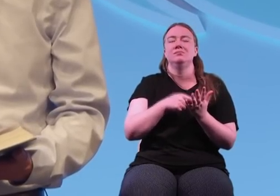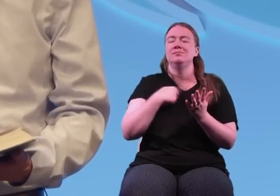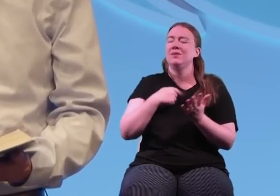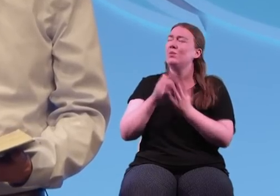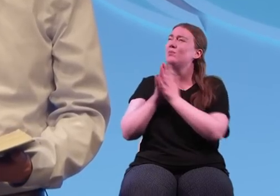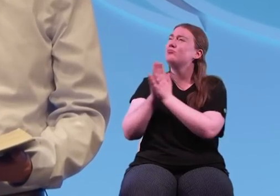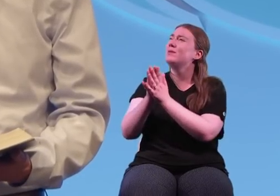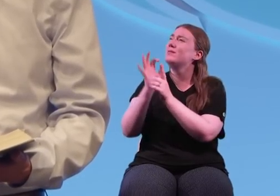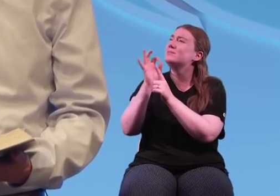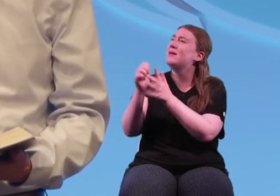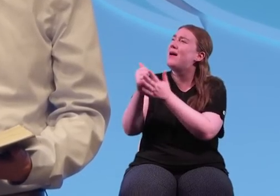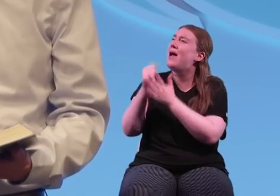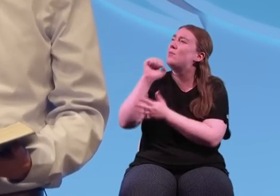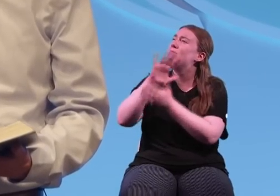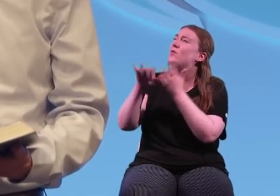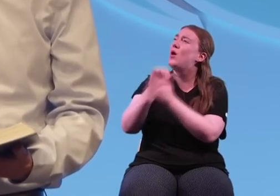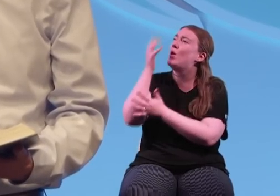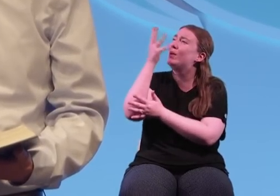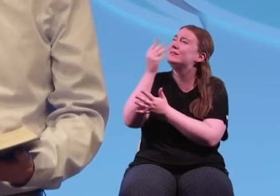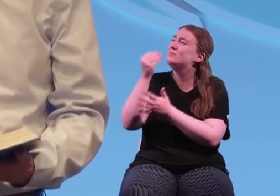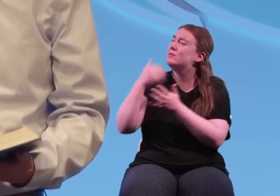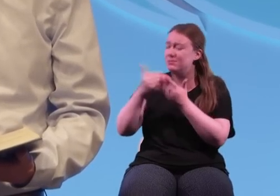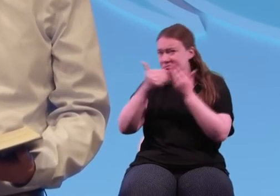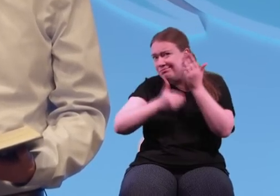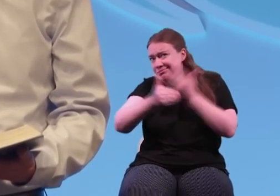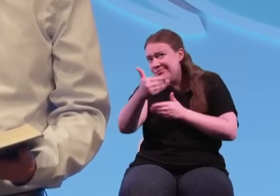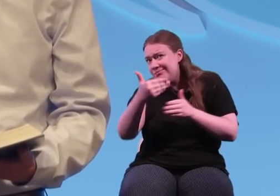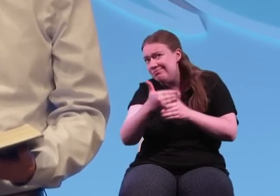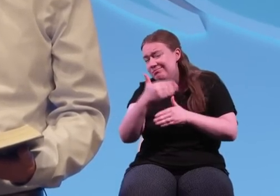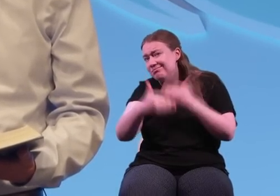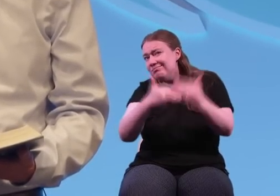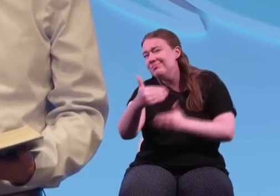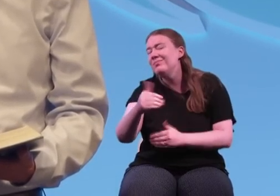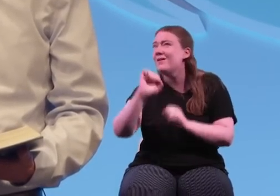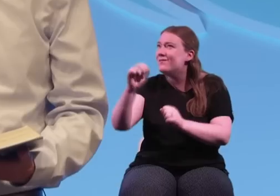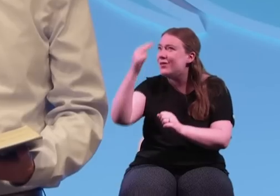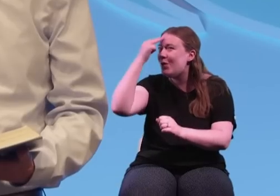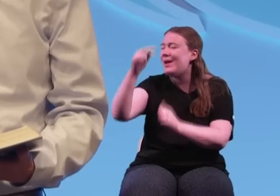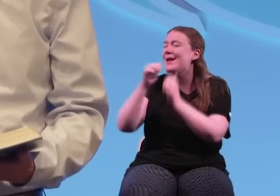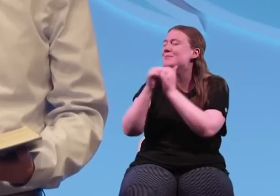Holy Spirit in this task, for your name's sake. Amen.